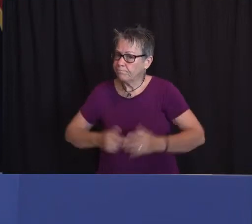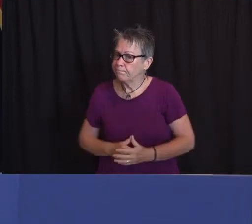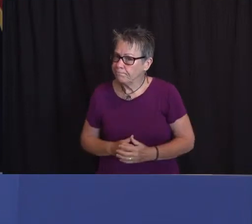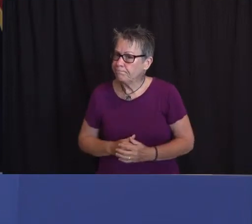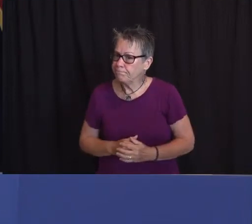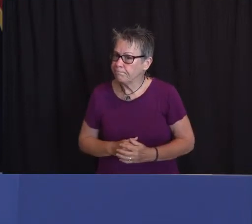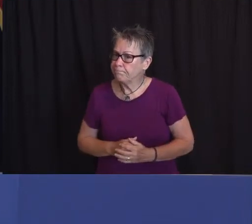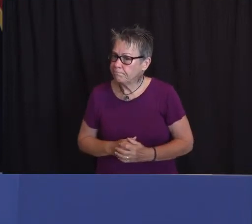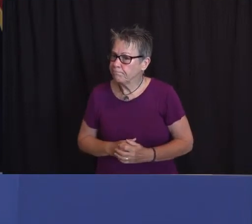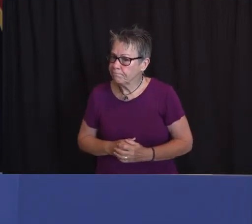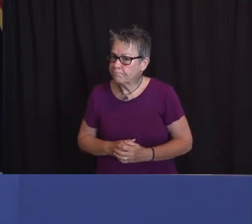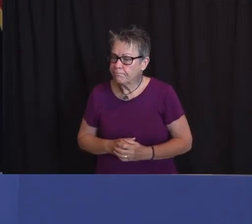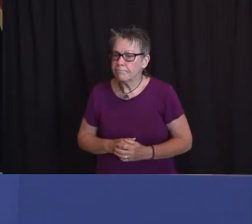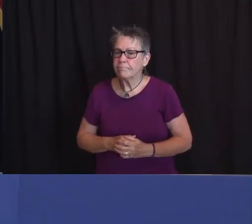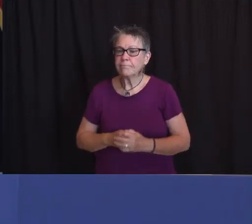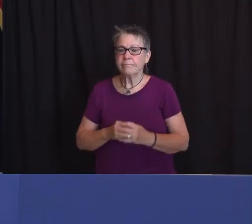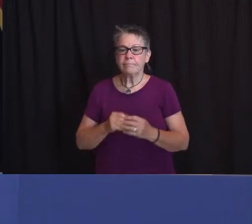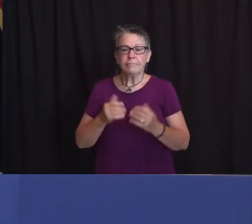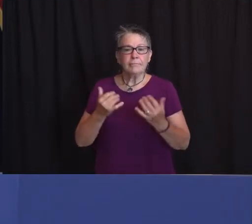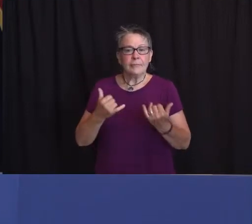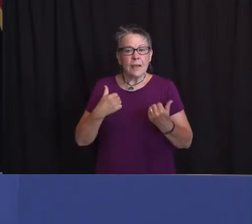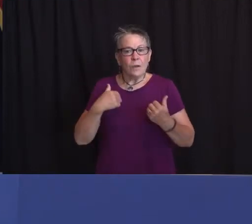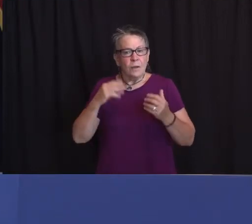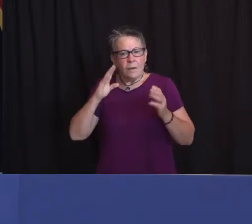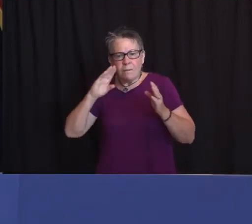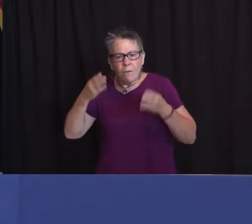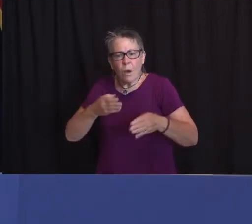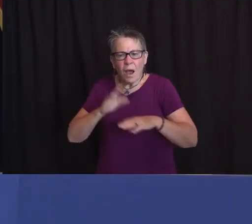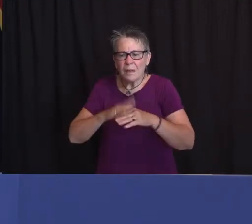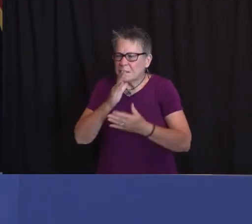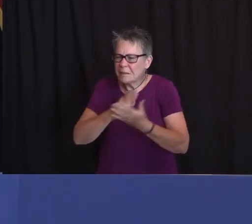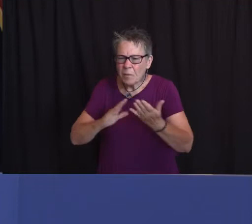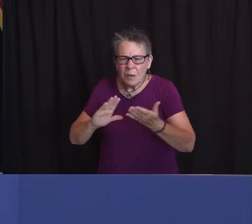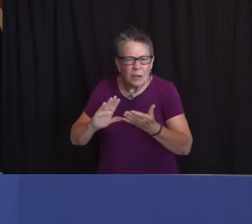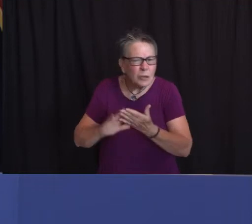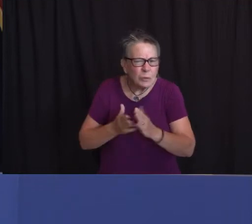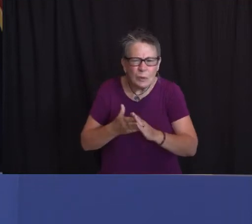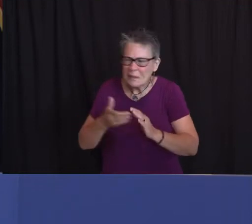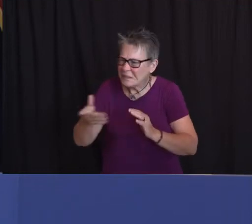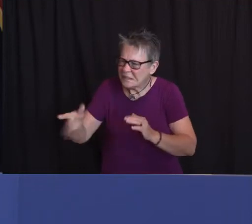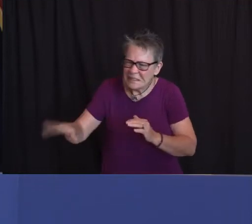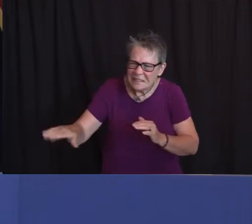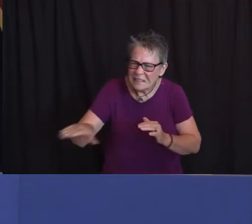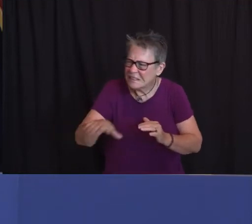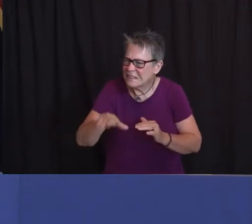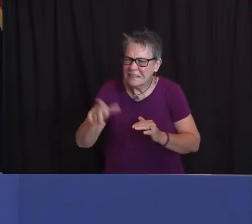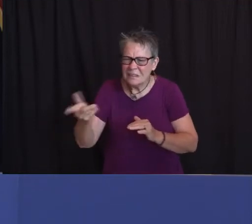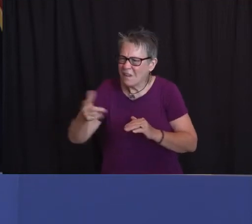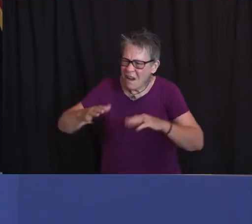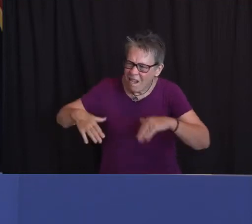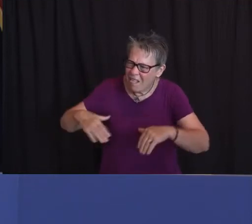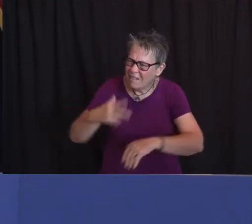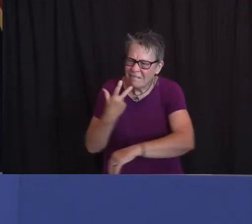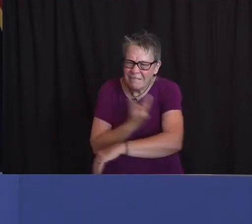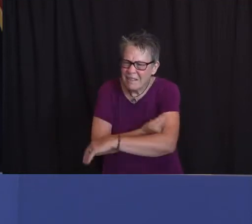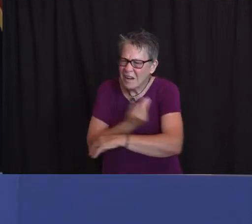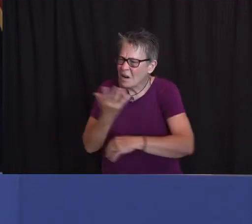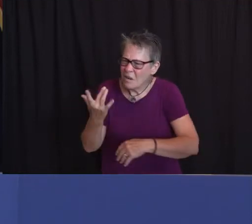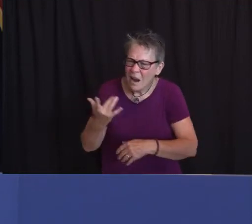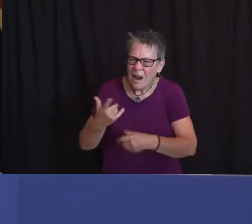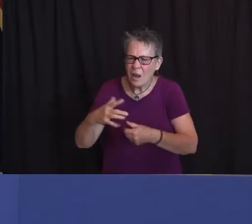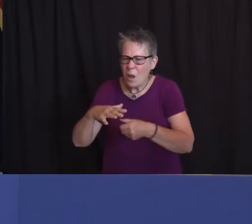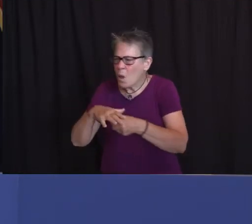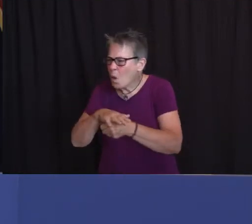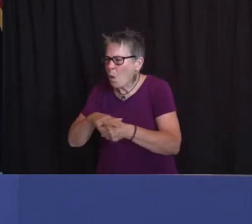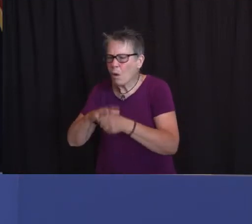rates. We have county ambassadors working with elected officials, local public health, and community groups to increase rates